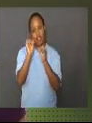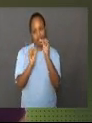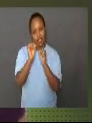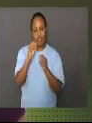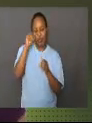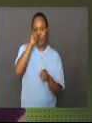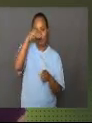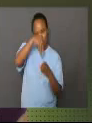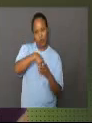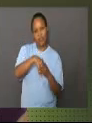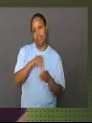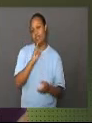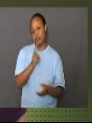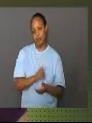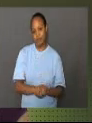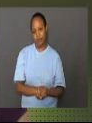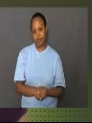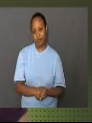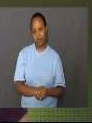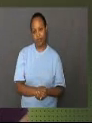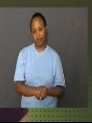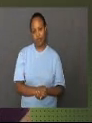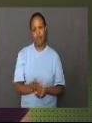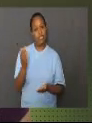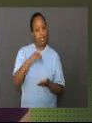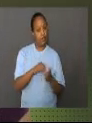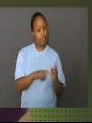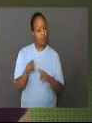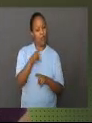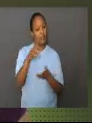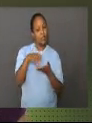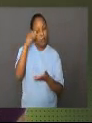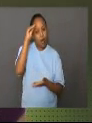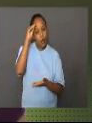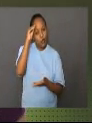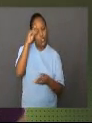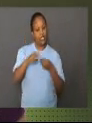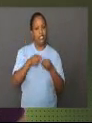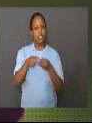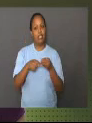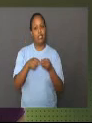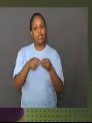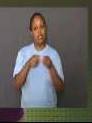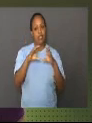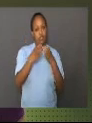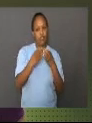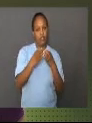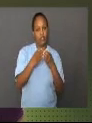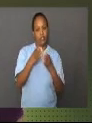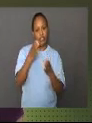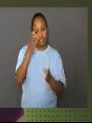in Ethiopia. You will also learn about the components of the